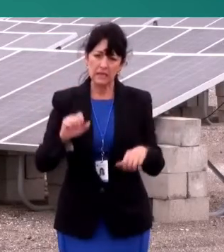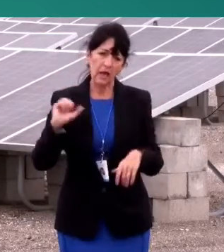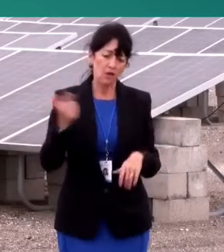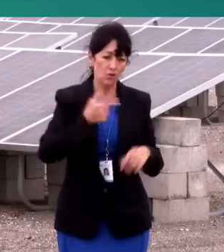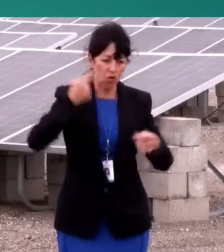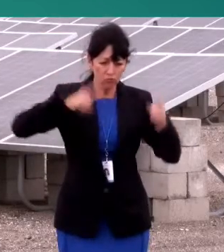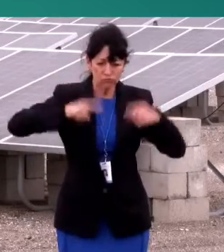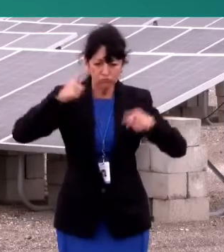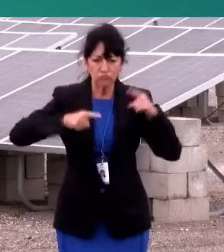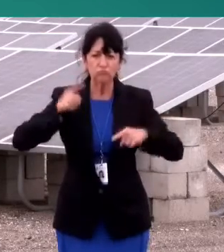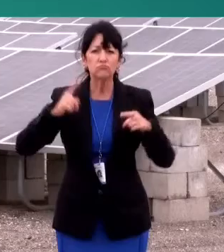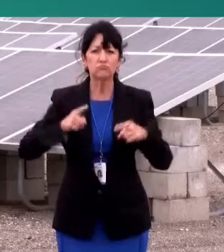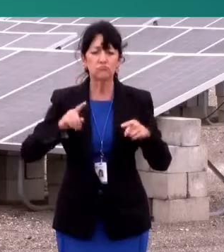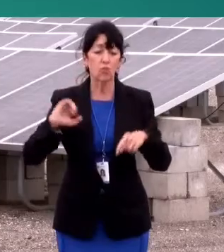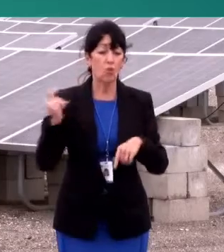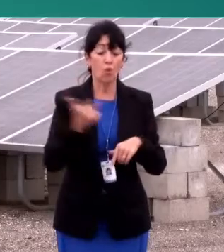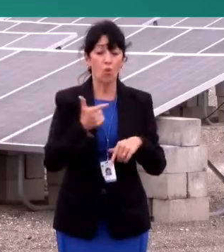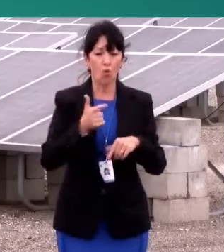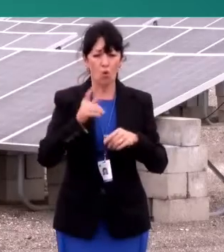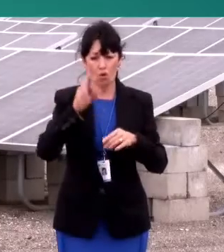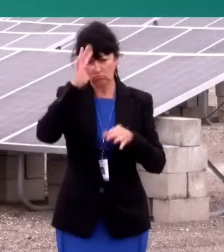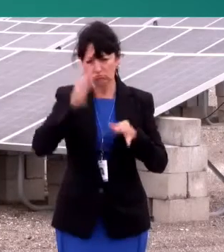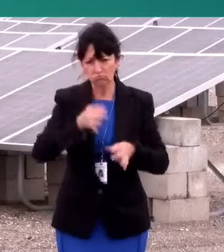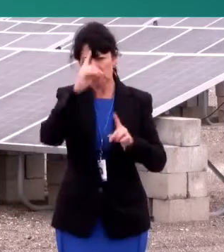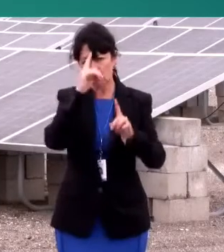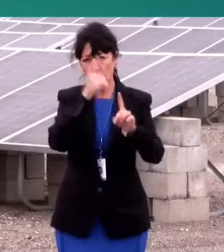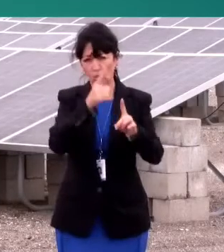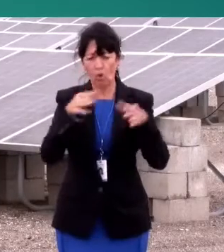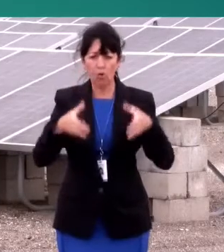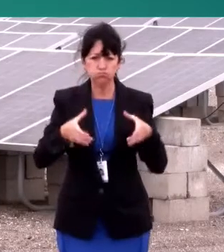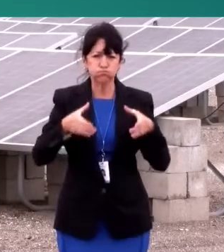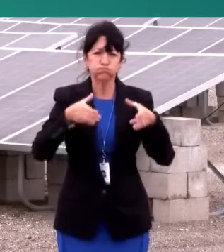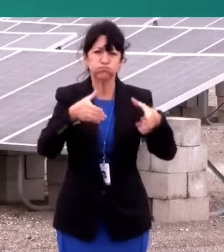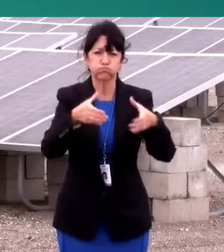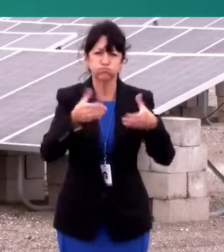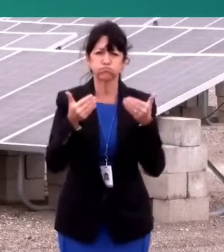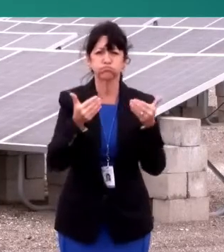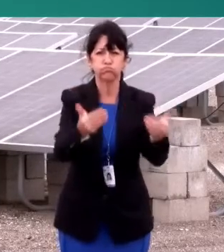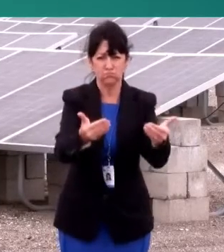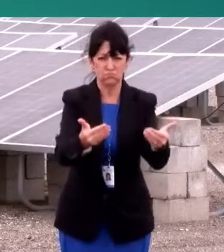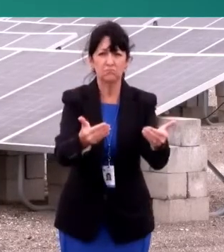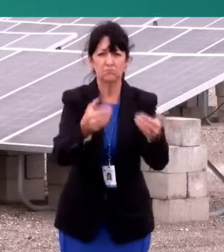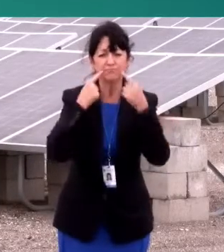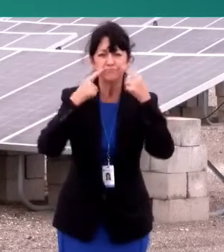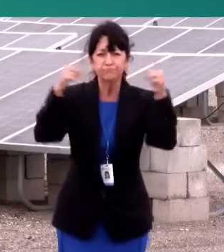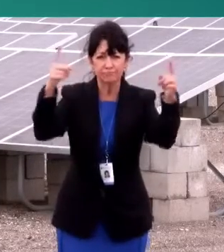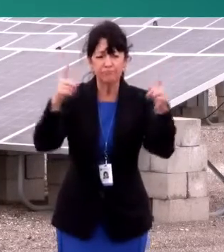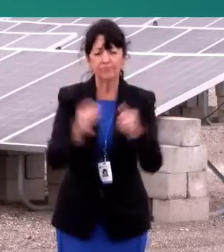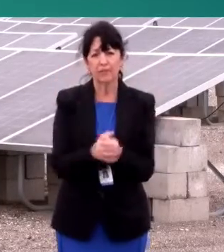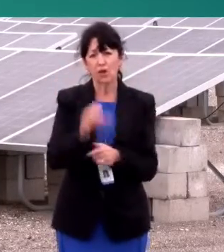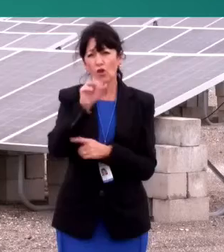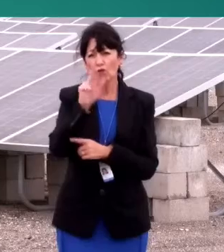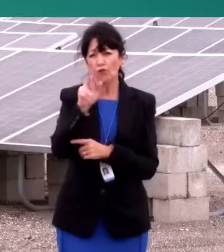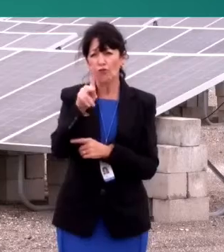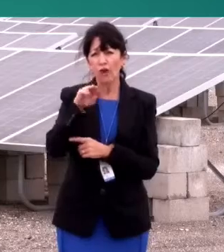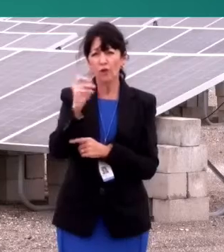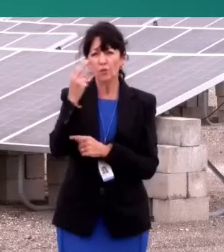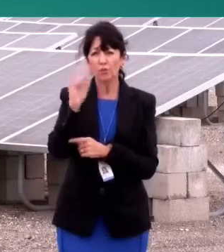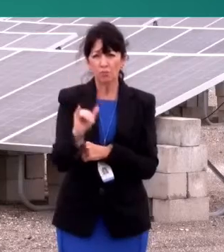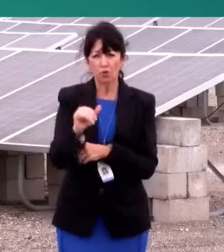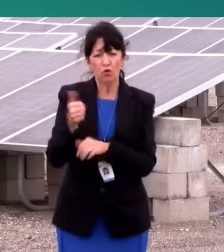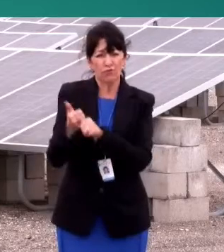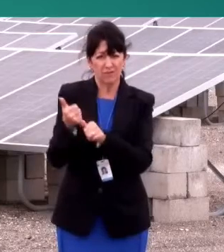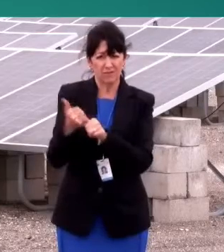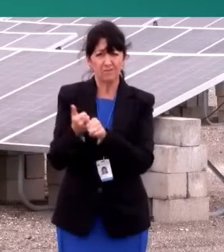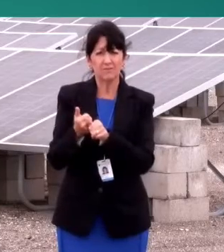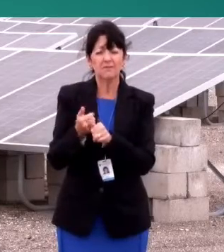And that was the idea, and that works. We had Frank Murphy from the Delaware State Senate and Carol Kirshner that were very helpful in